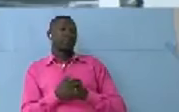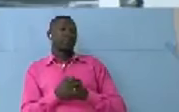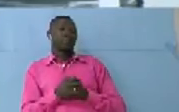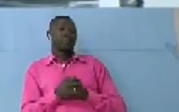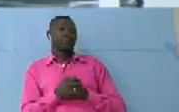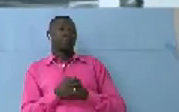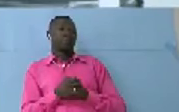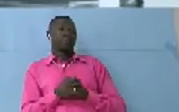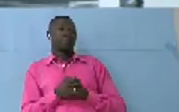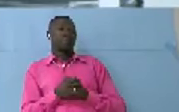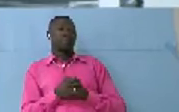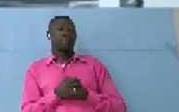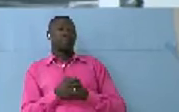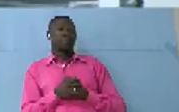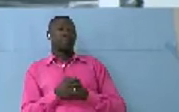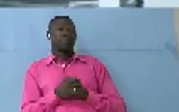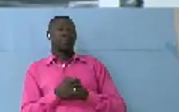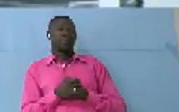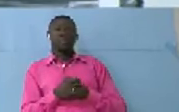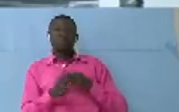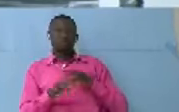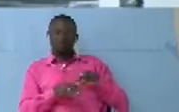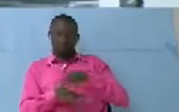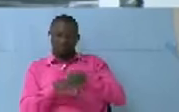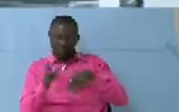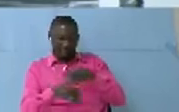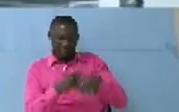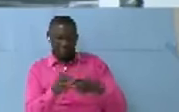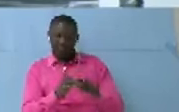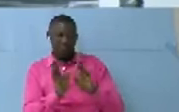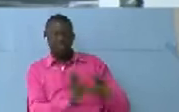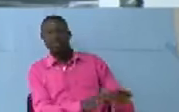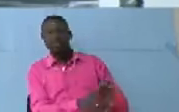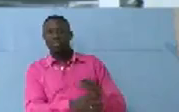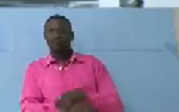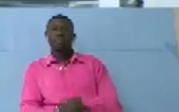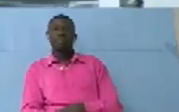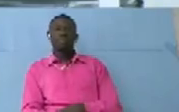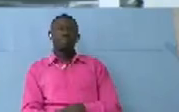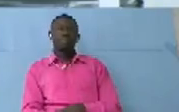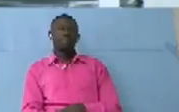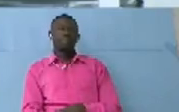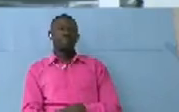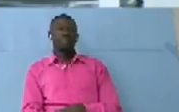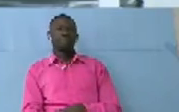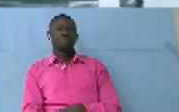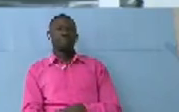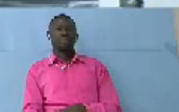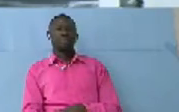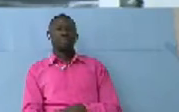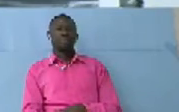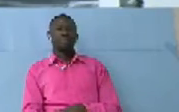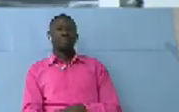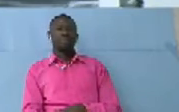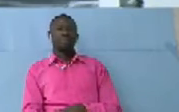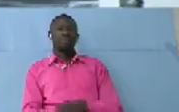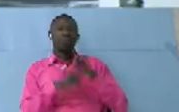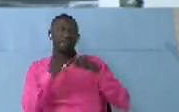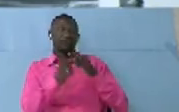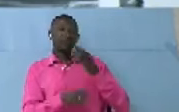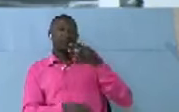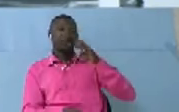Once. Yes, once. So we just fiddled with it and we'll place it down. So 14 days for Kaduna